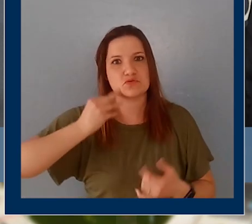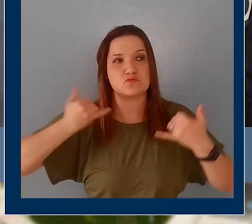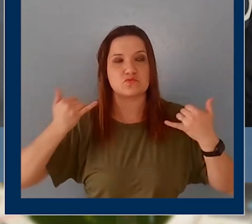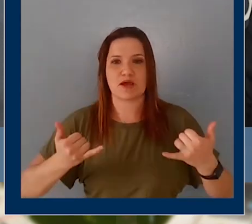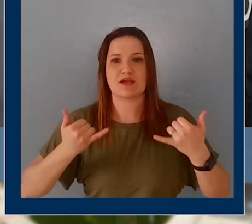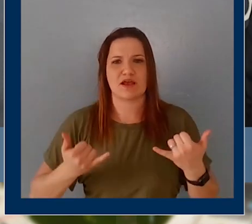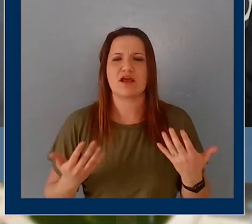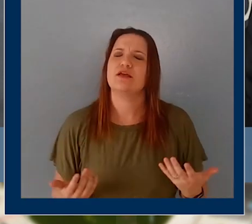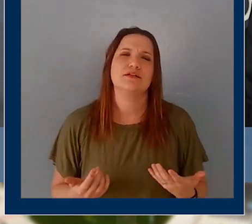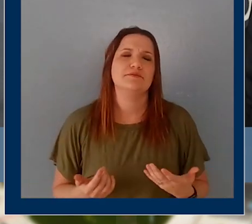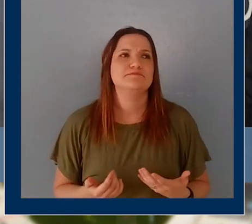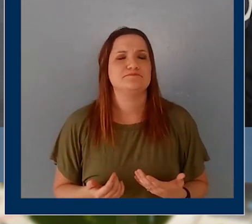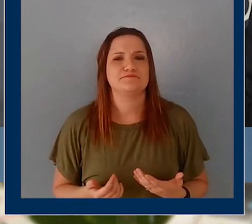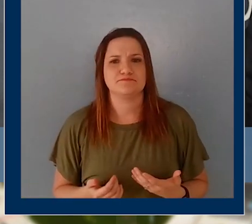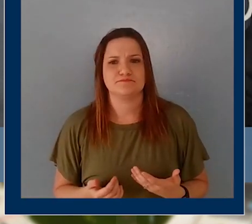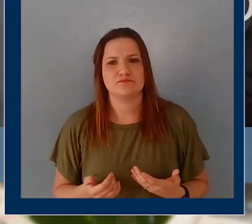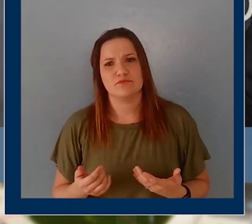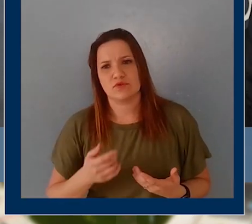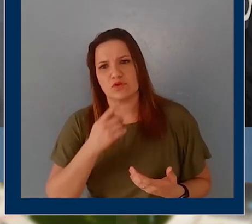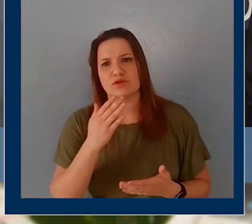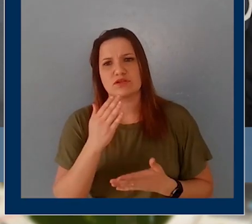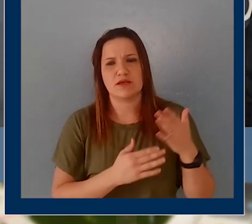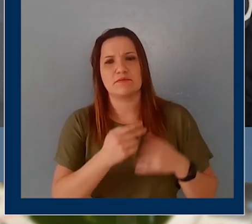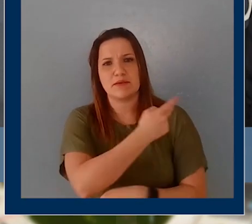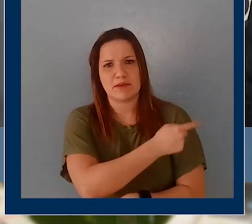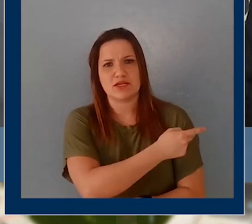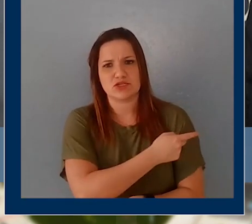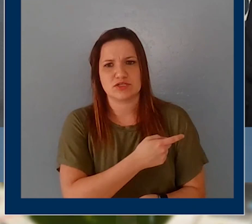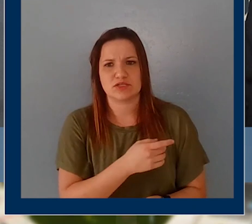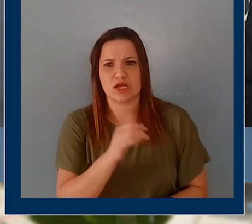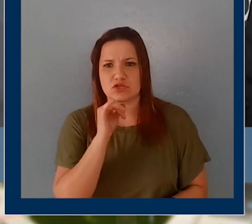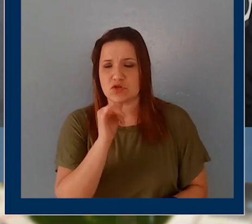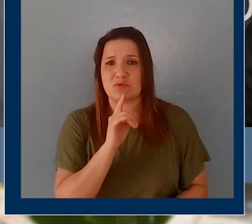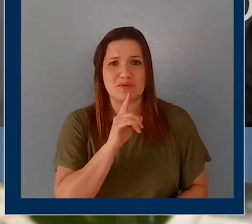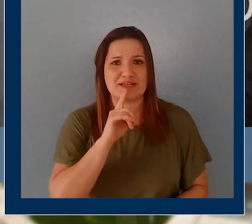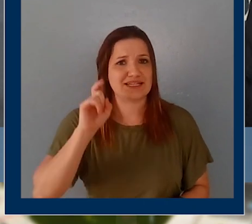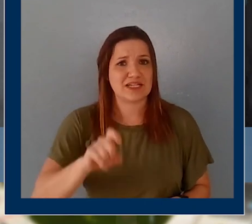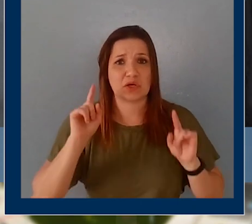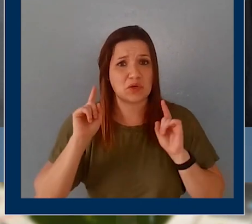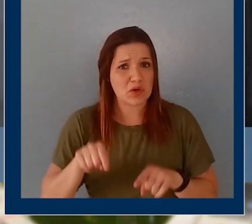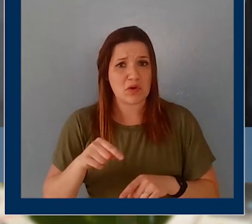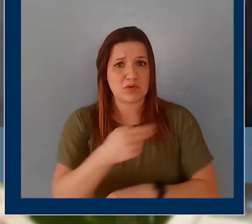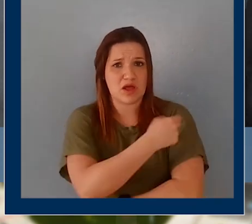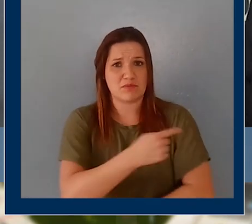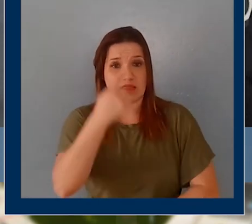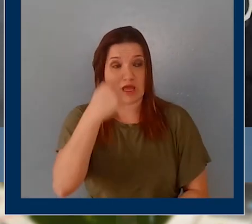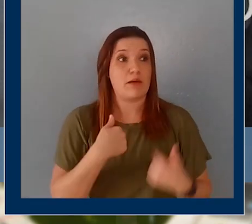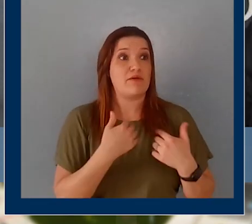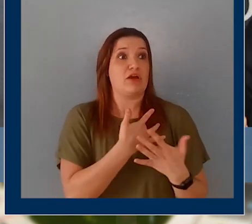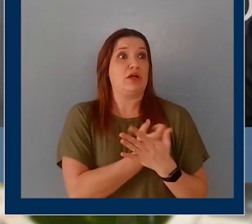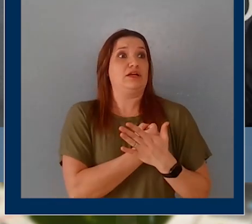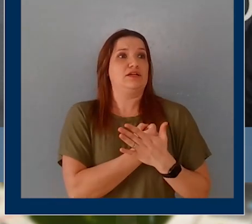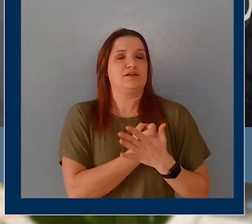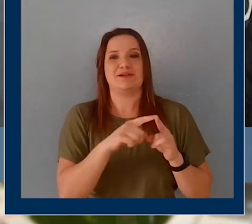attack, which emulate a heart attack. And you can't always tell the difference unless you're hooked up to an EKG